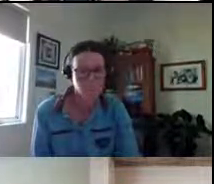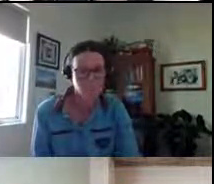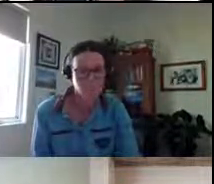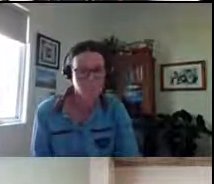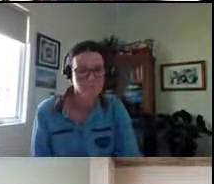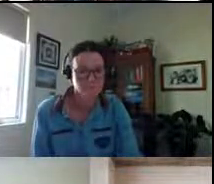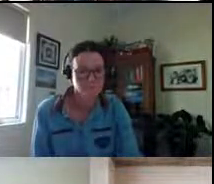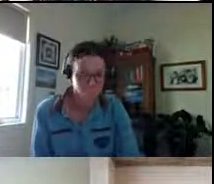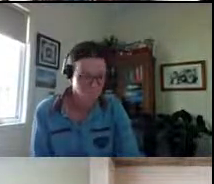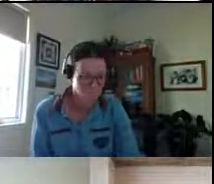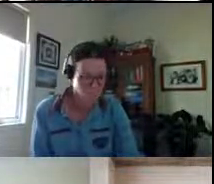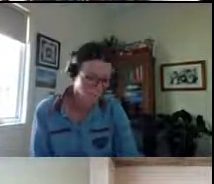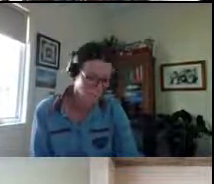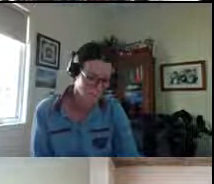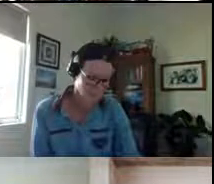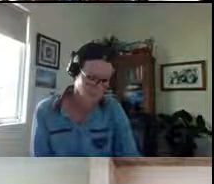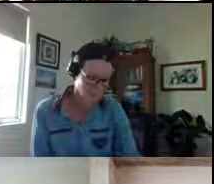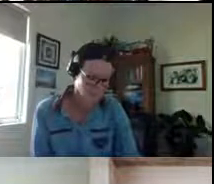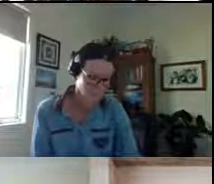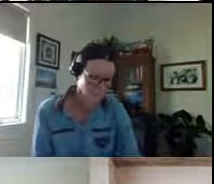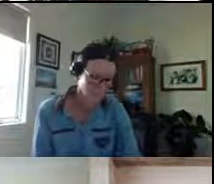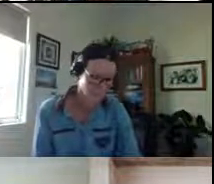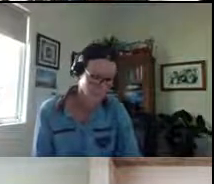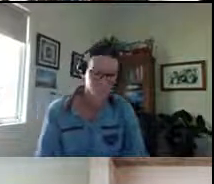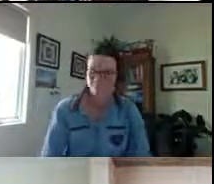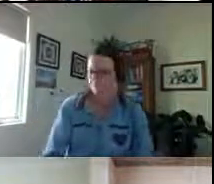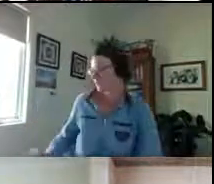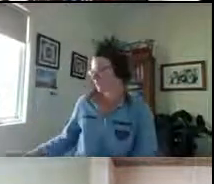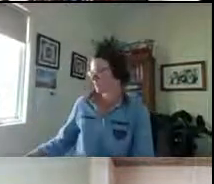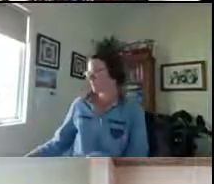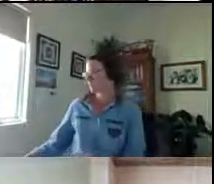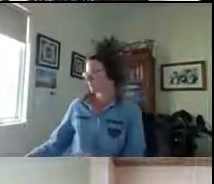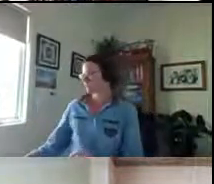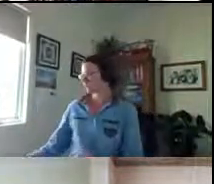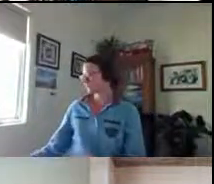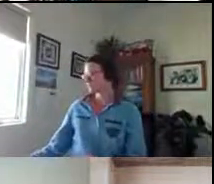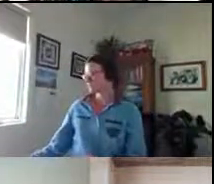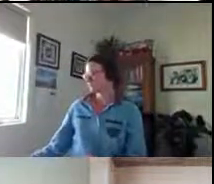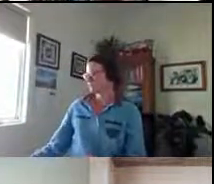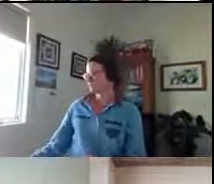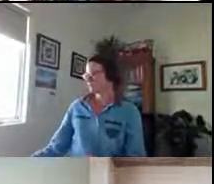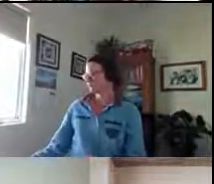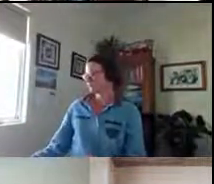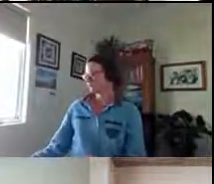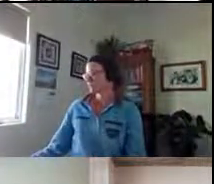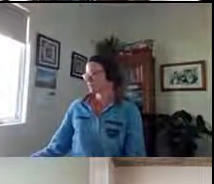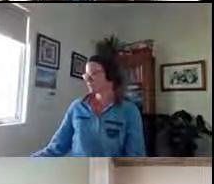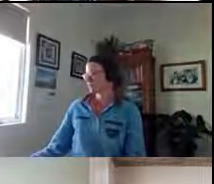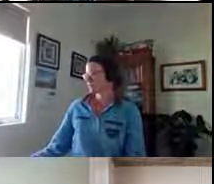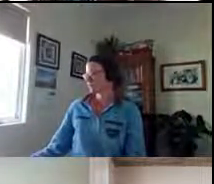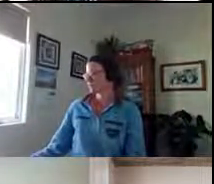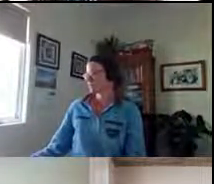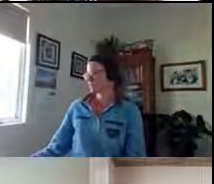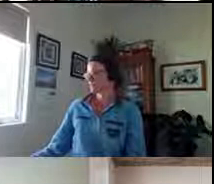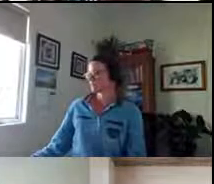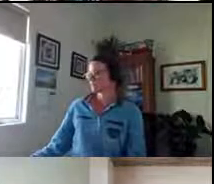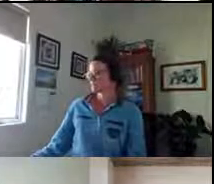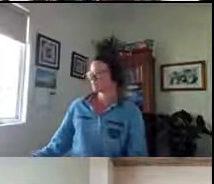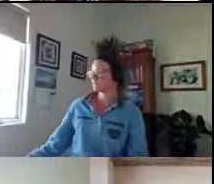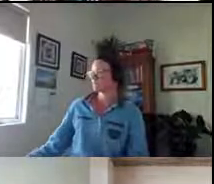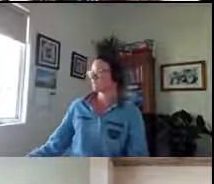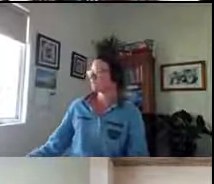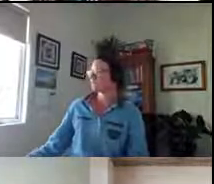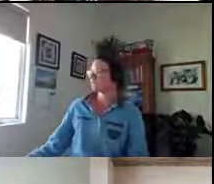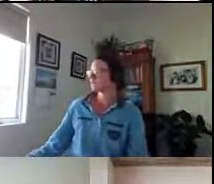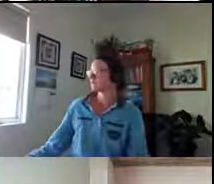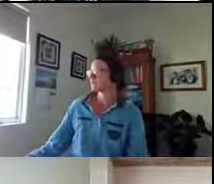we at the AER and our project partners are engaging with the sector. And this particular regulatory sandbox, the Energy Innovation